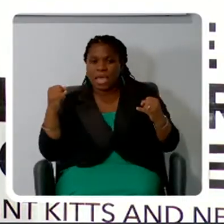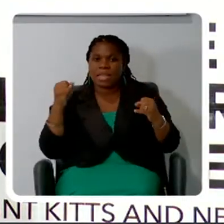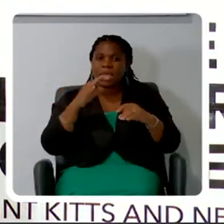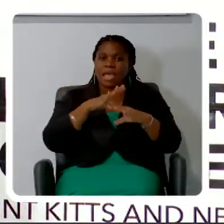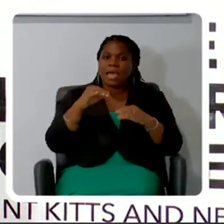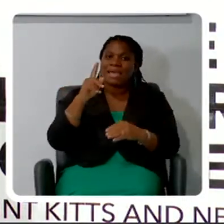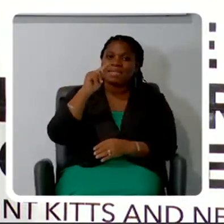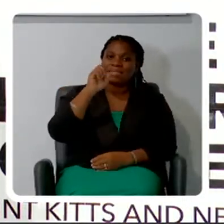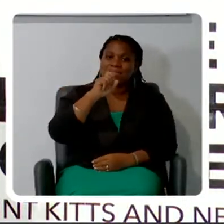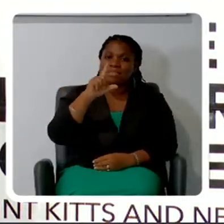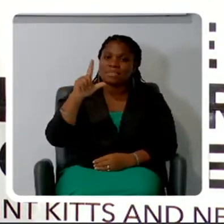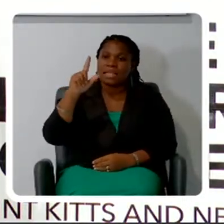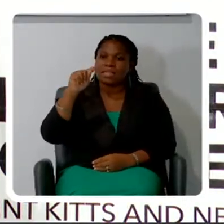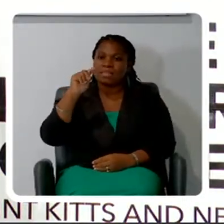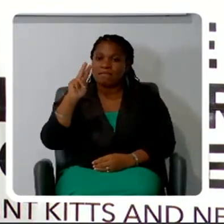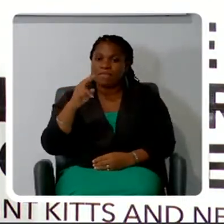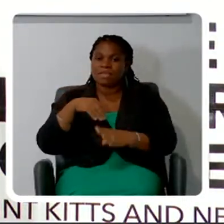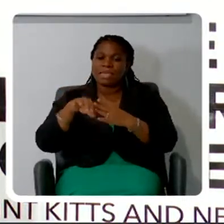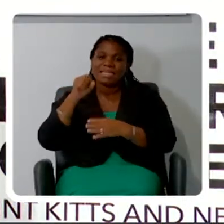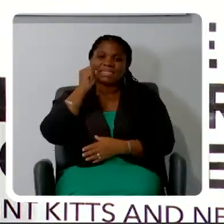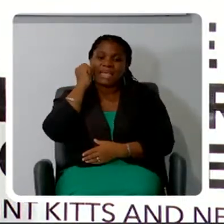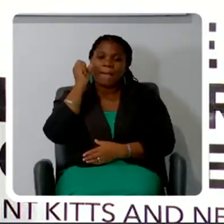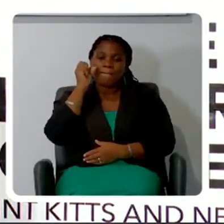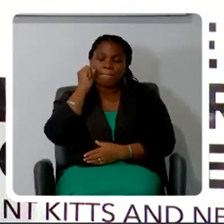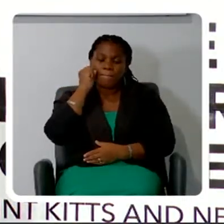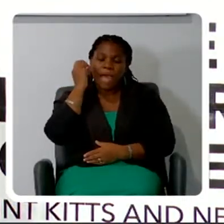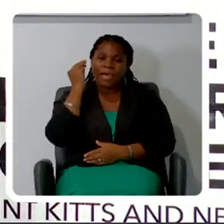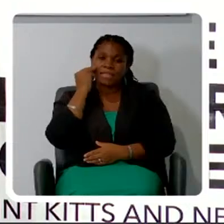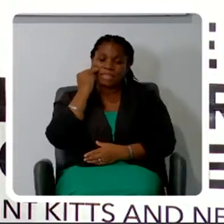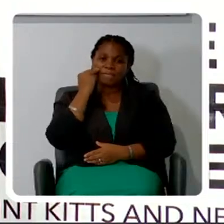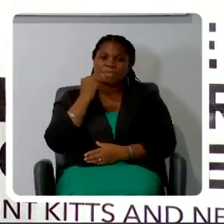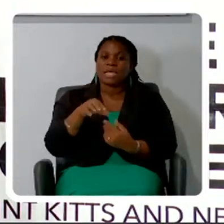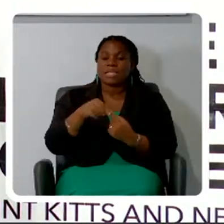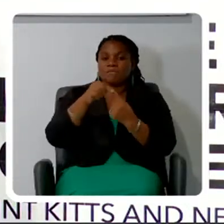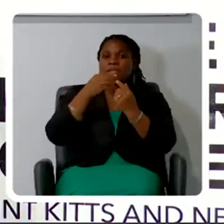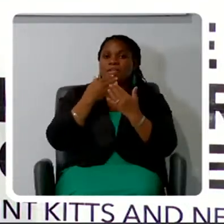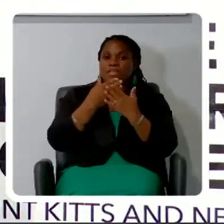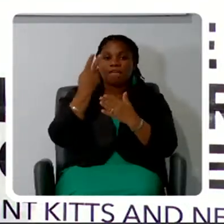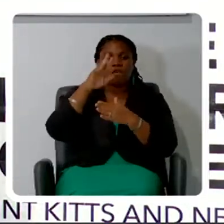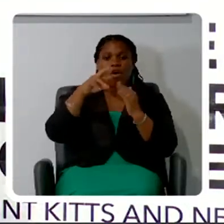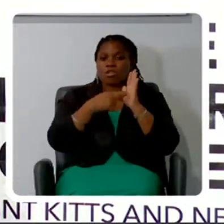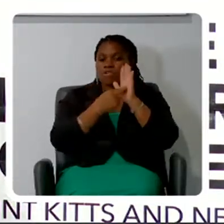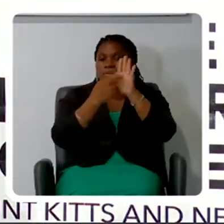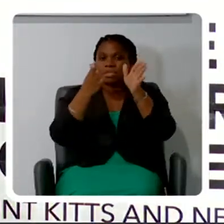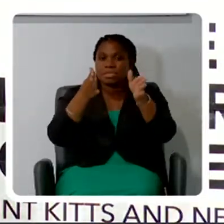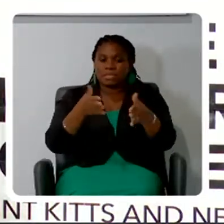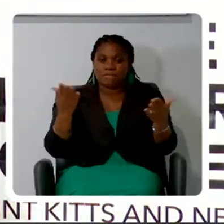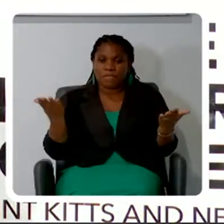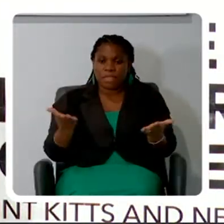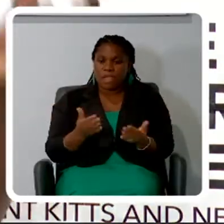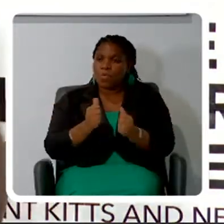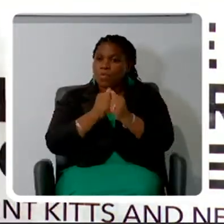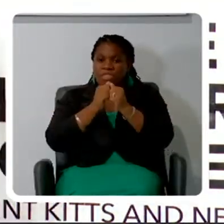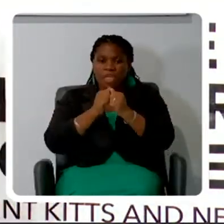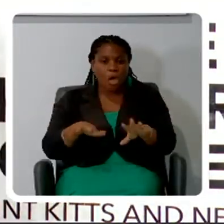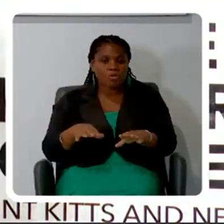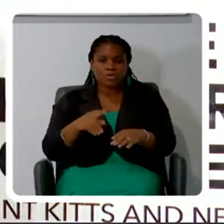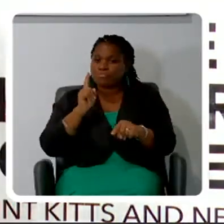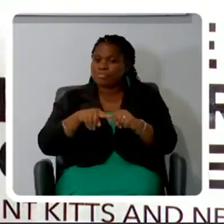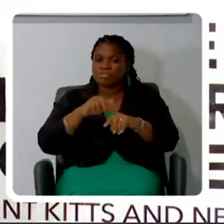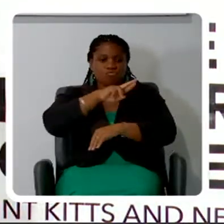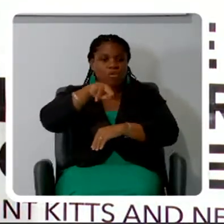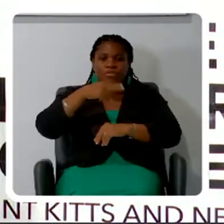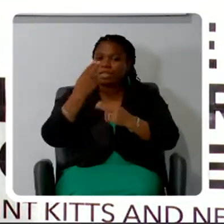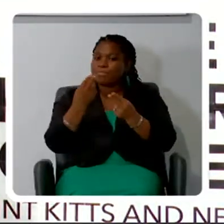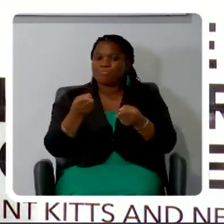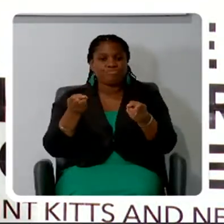St. Martin. A special thanks to the media houses represented here today. Thank you for coming, because without you, this roundtable